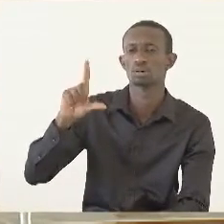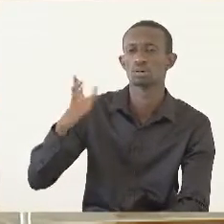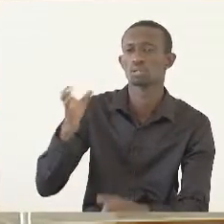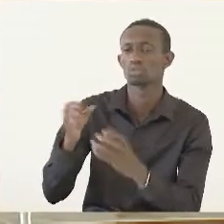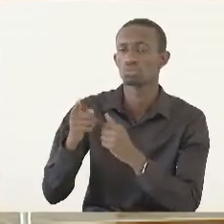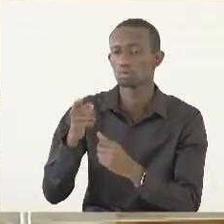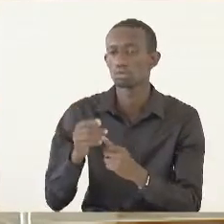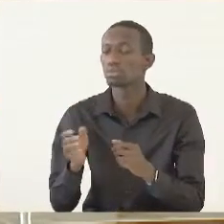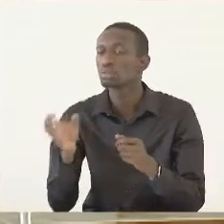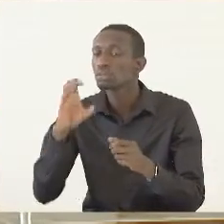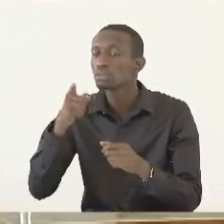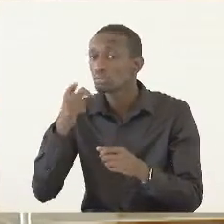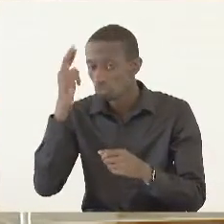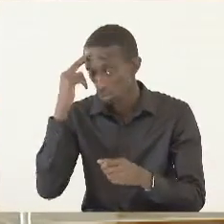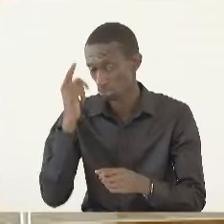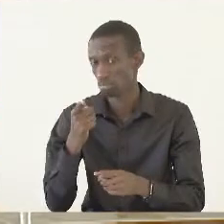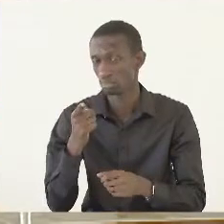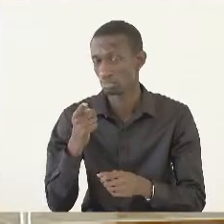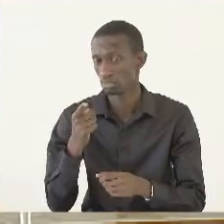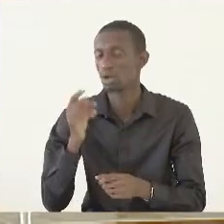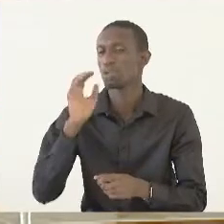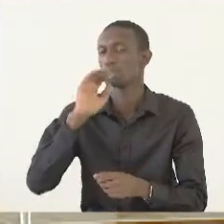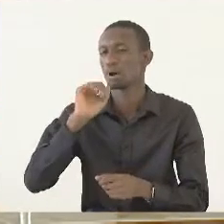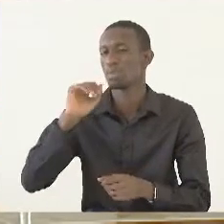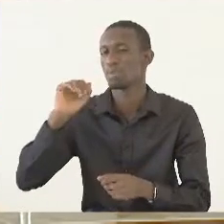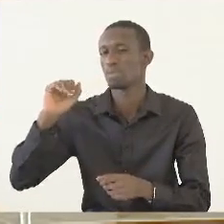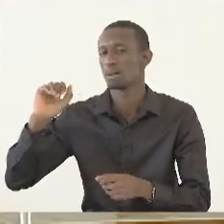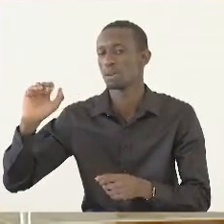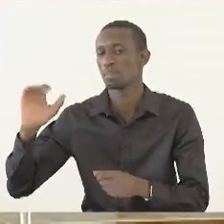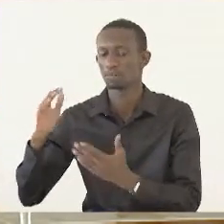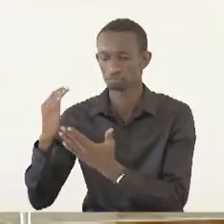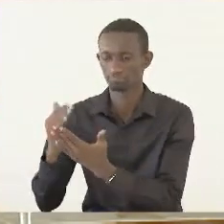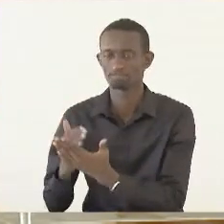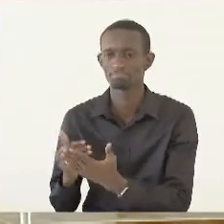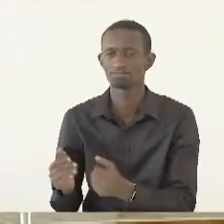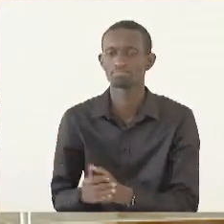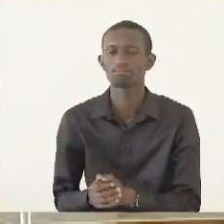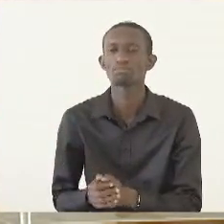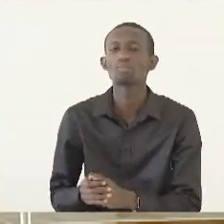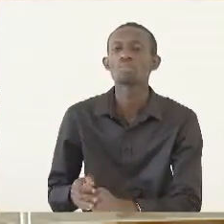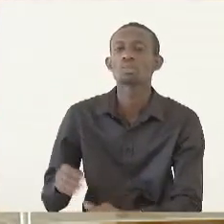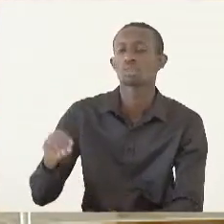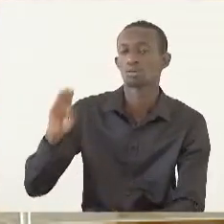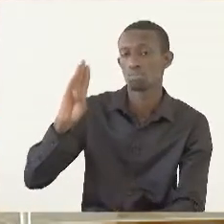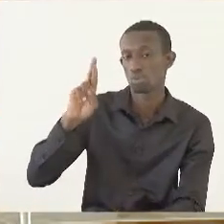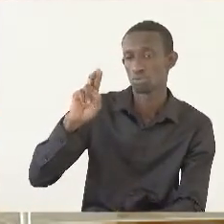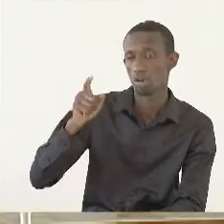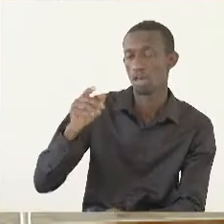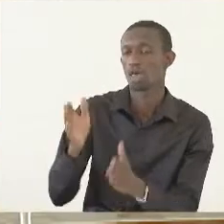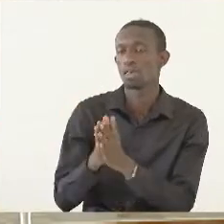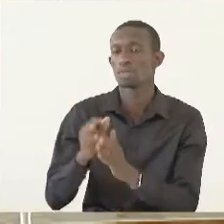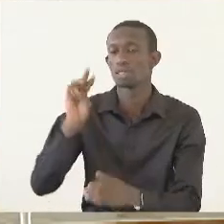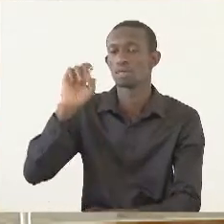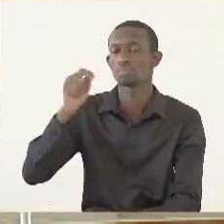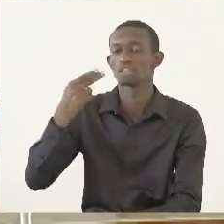Remember the alphabetical order of these substances. 1, the bromine and methyl. So bromine